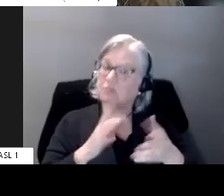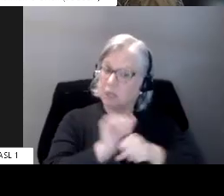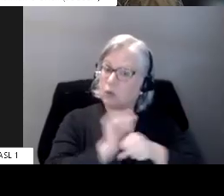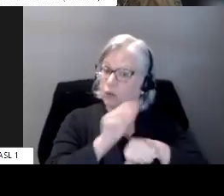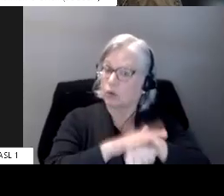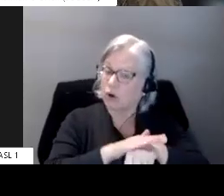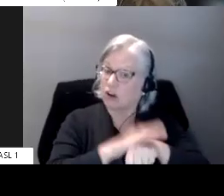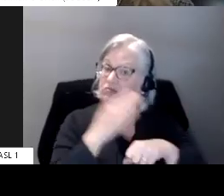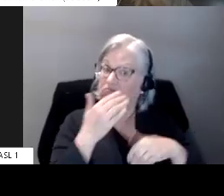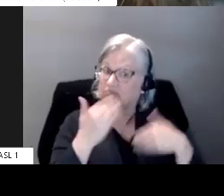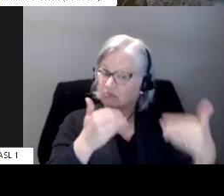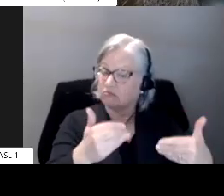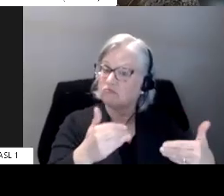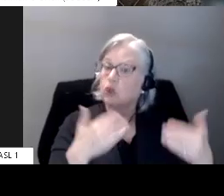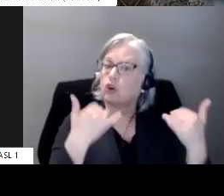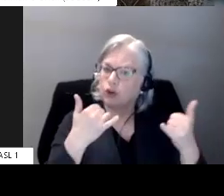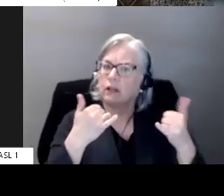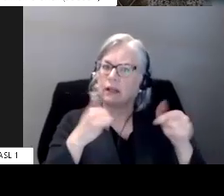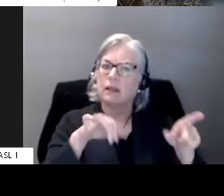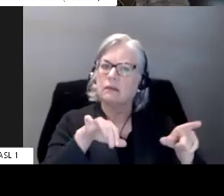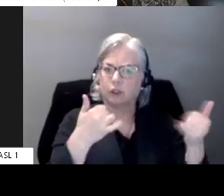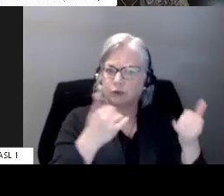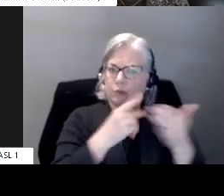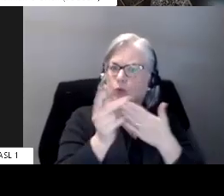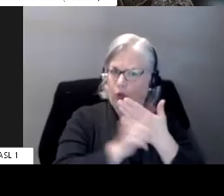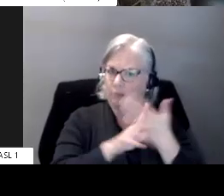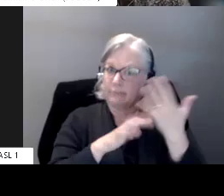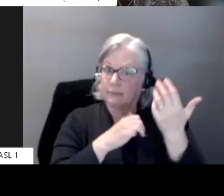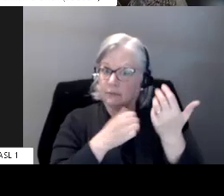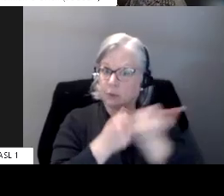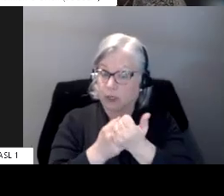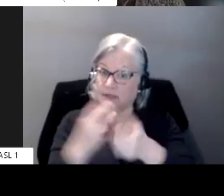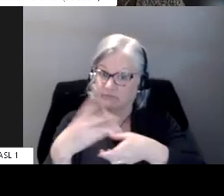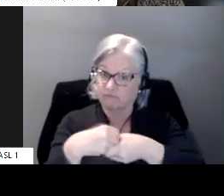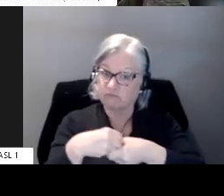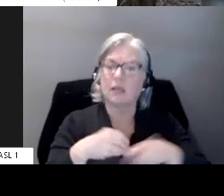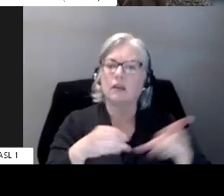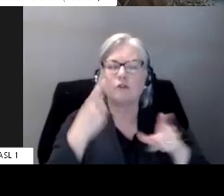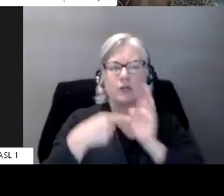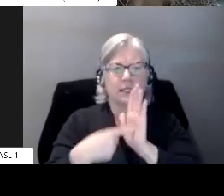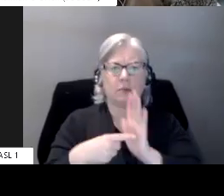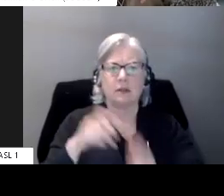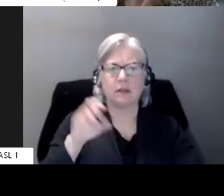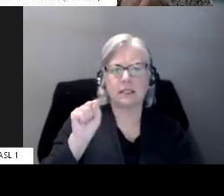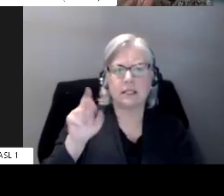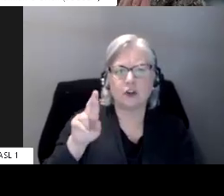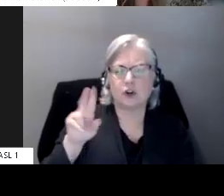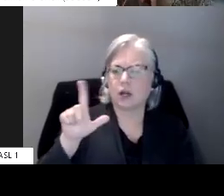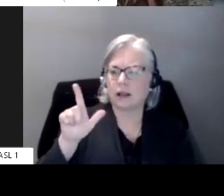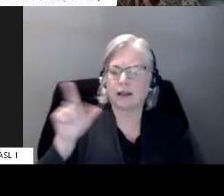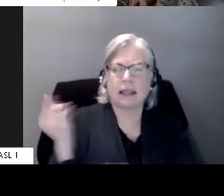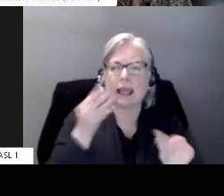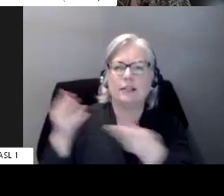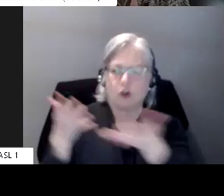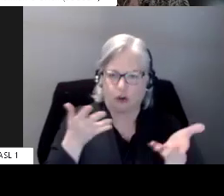or are currently being supported by existing initiatives. So one of the things that they mentioned was their seniors liaison committee, and that they also,